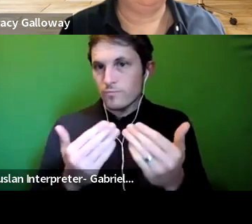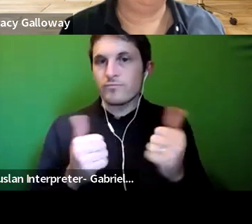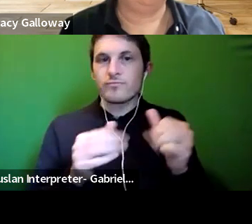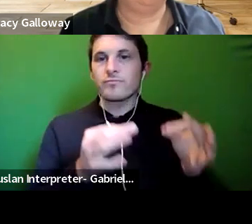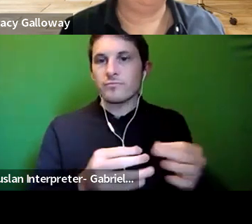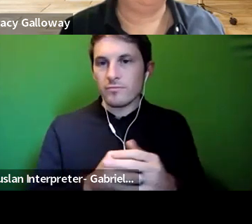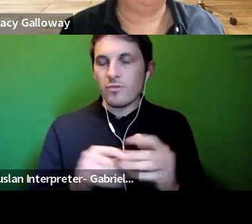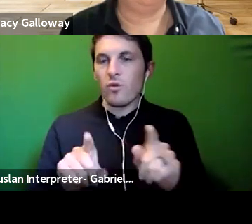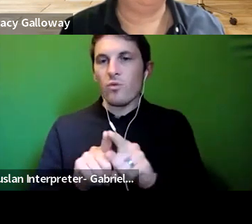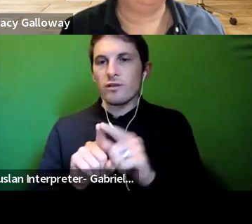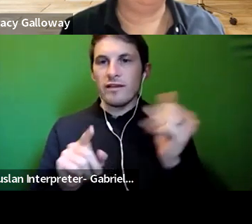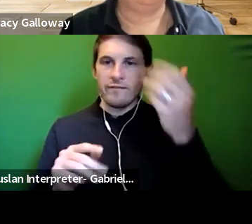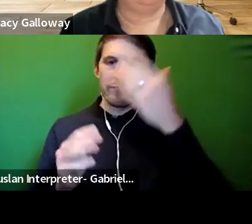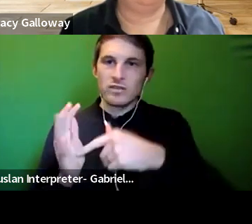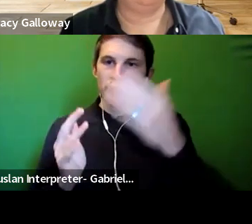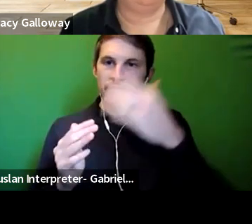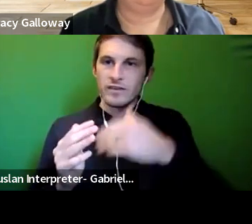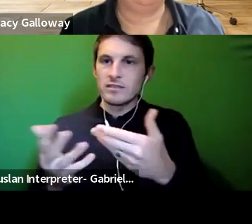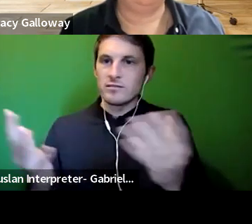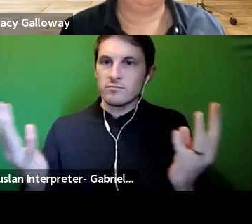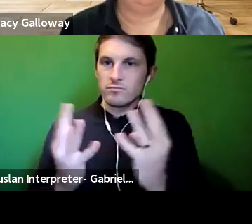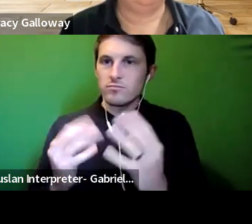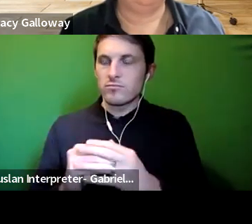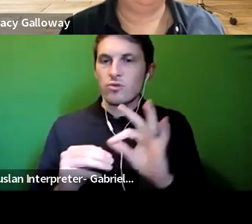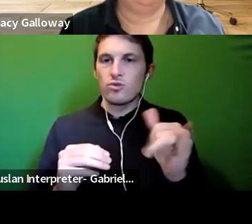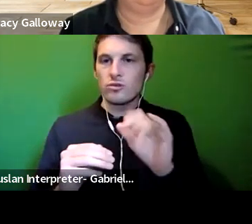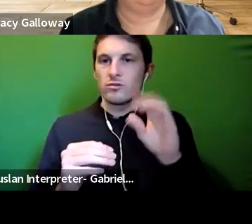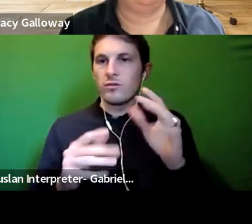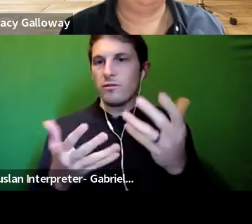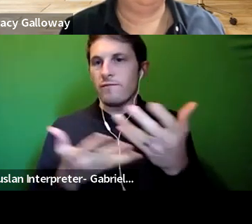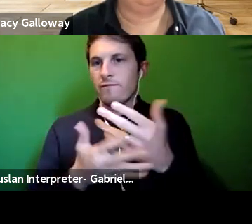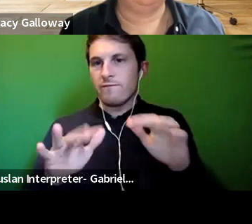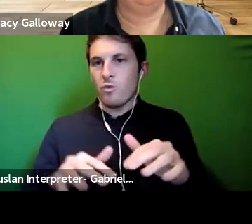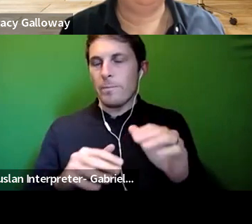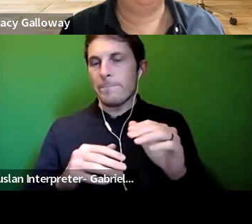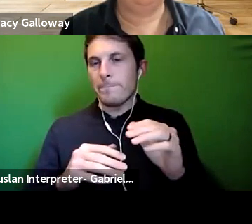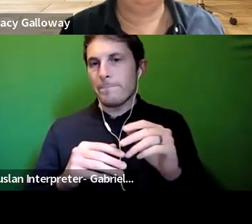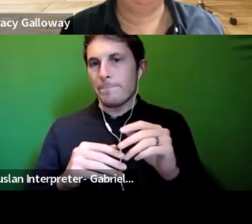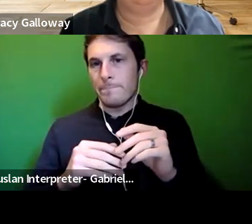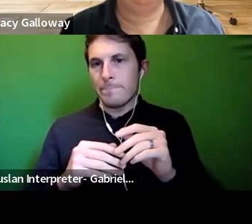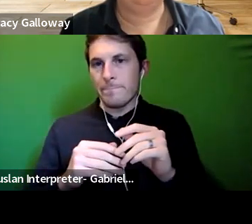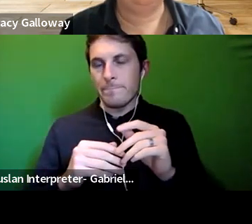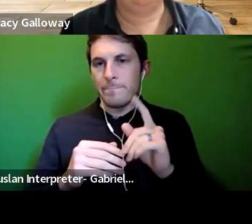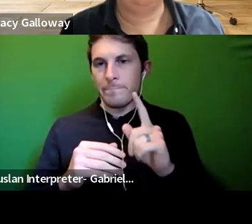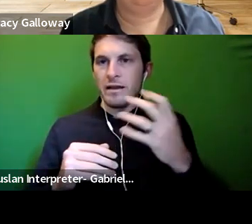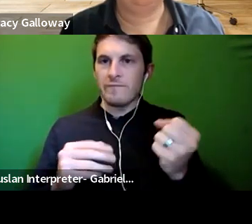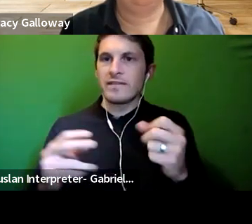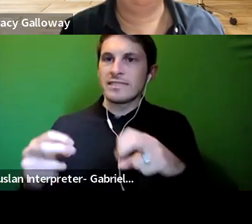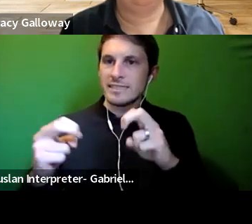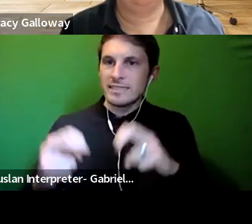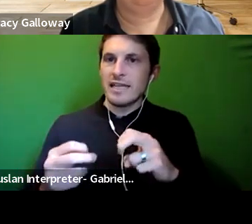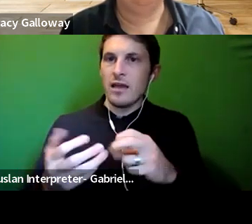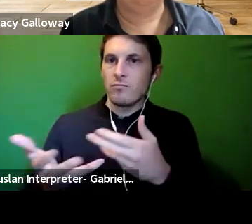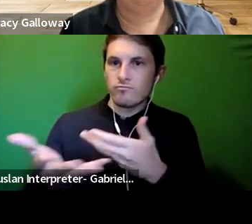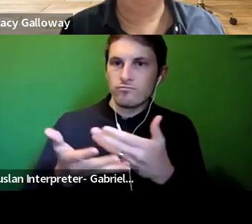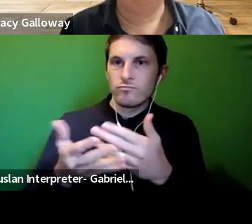that face-to-face in those discussions. So it's not just throwing it up on a forum and saying, okay, has anyone used this? But actually having a sit down and what